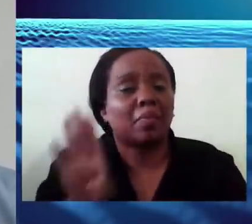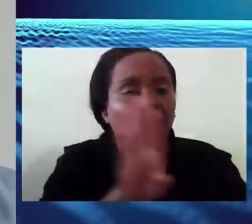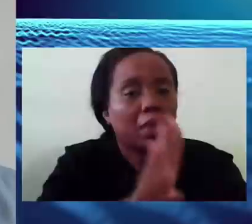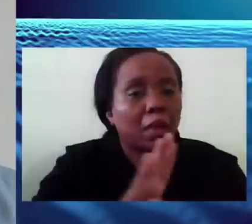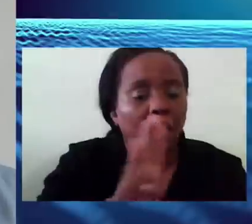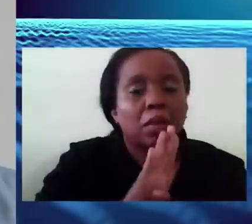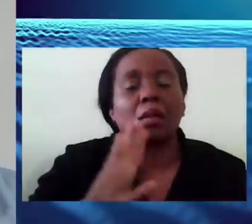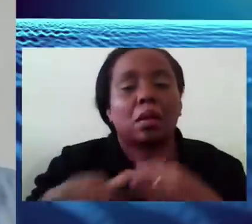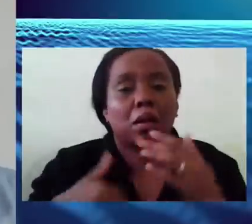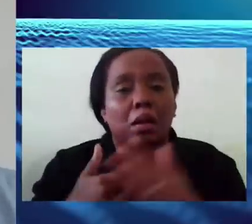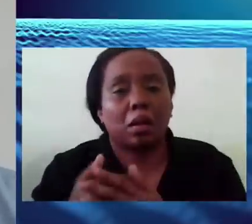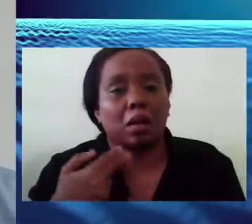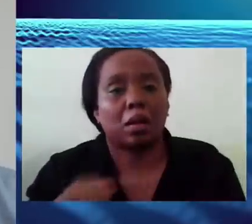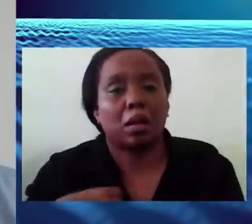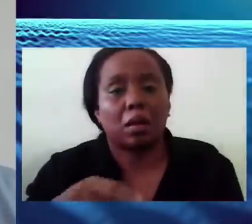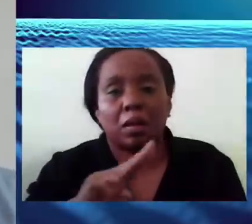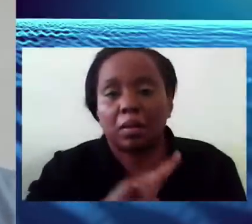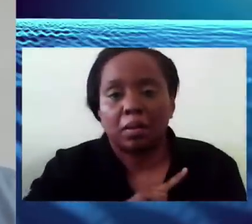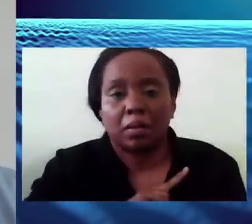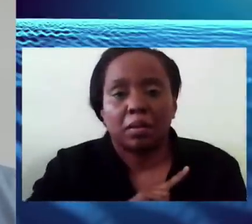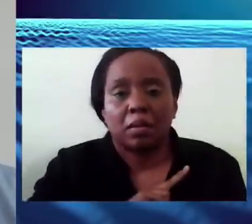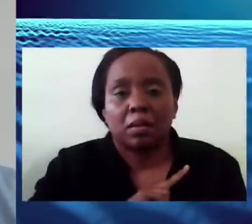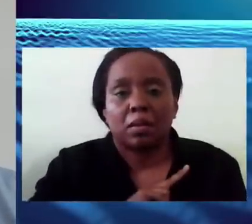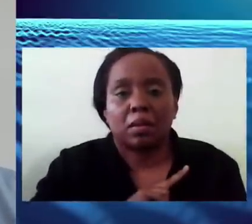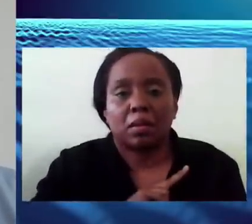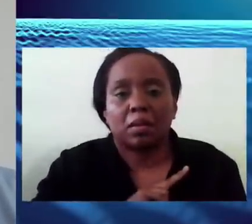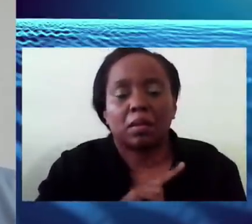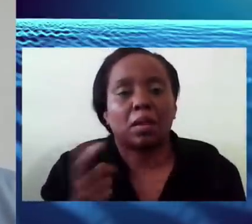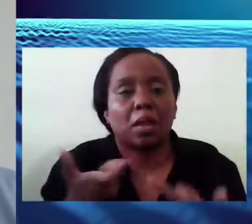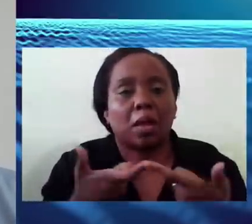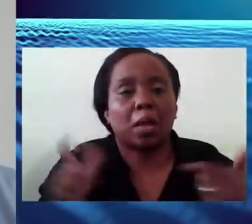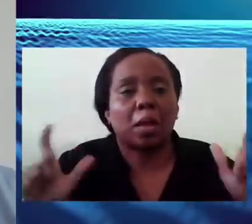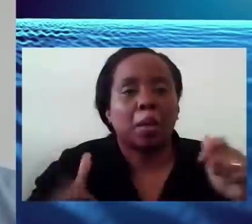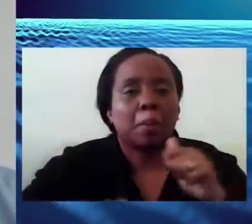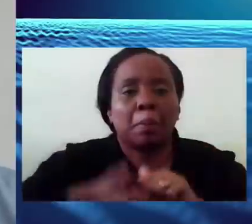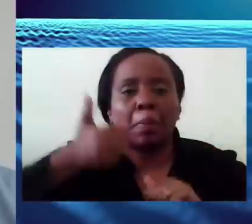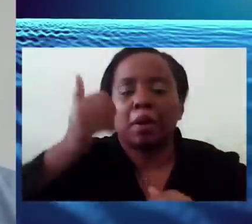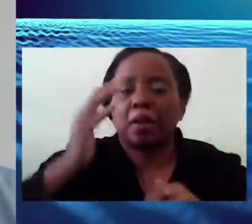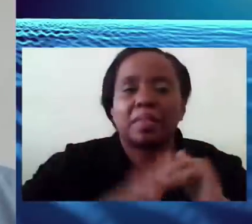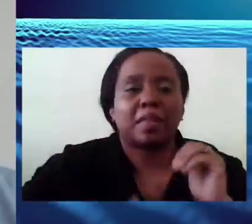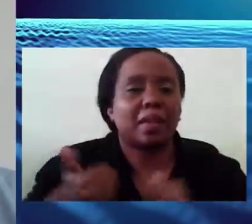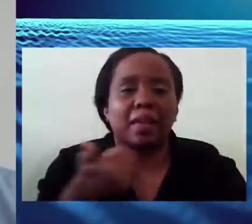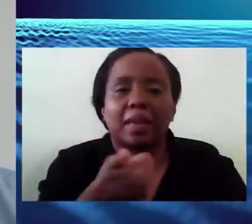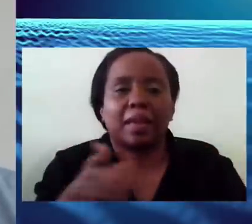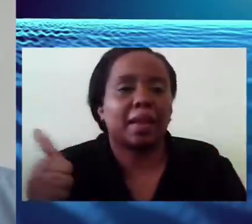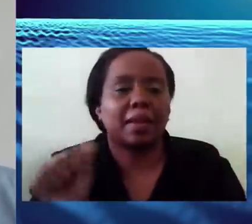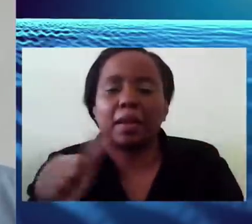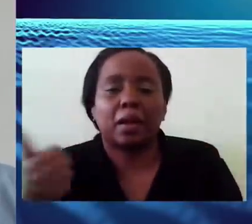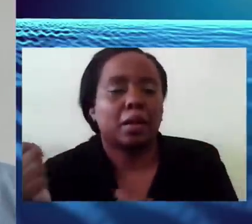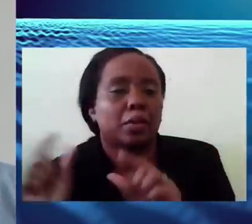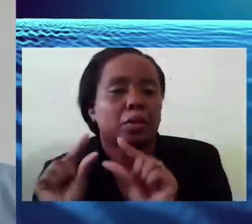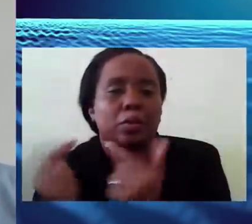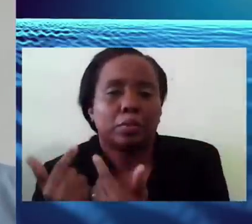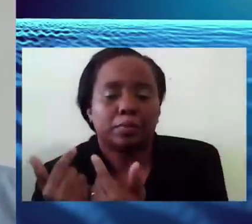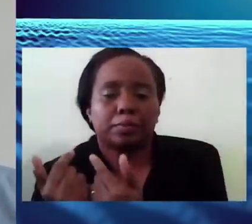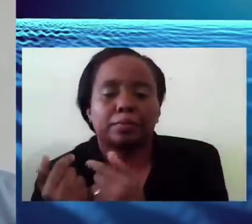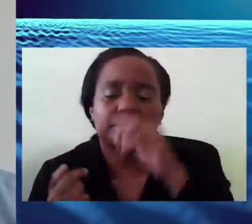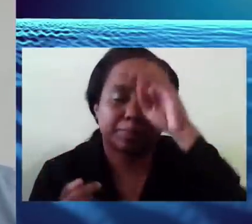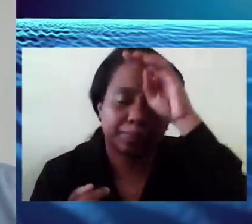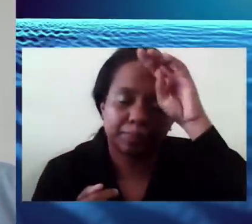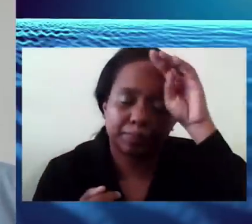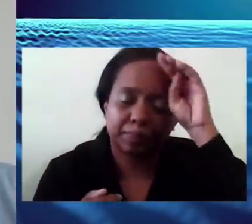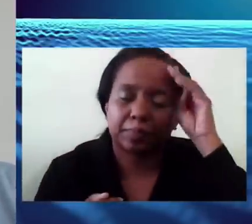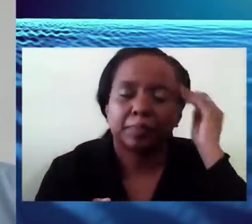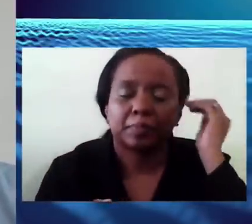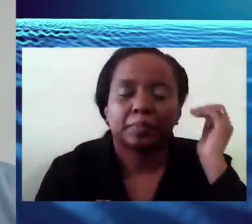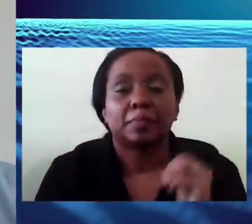this country is that's far bigger than any single institution or organization. Let us do as the